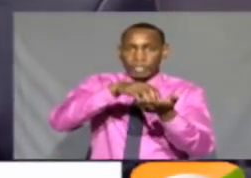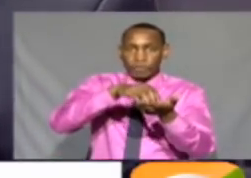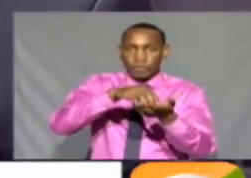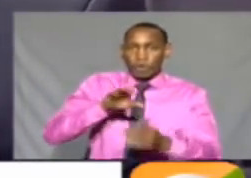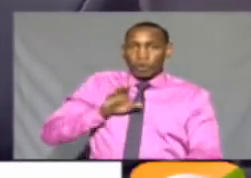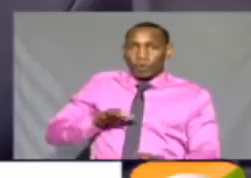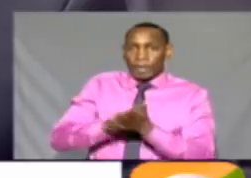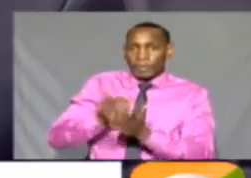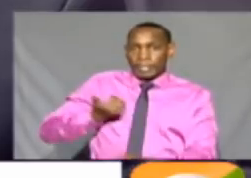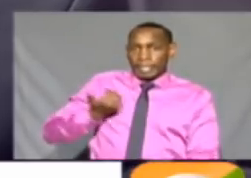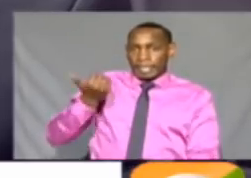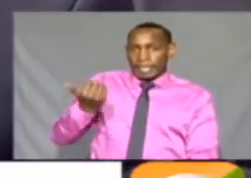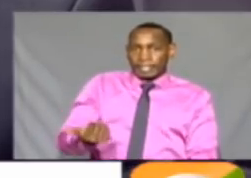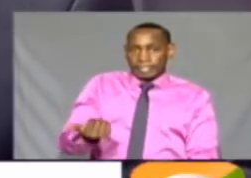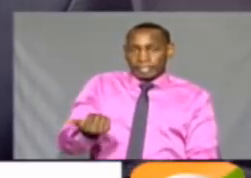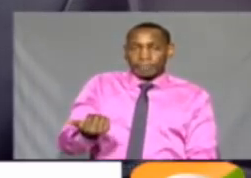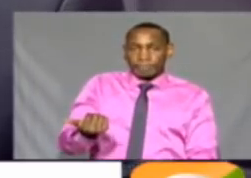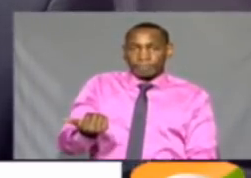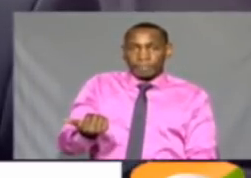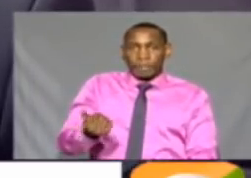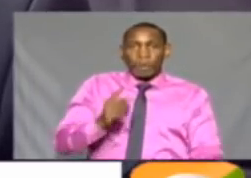and daughter Amanda Muthew. Yeah.